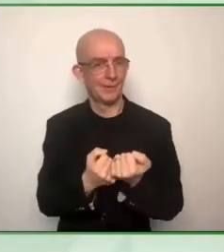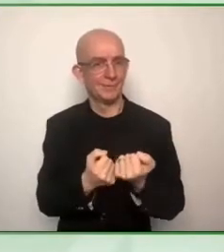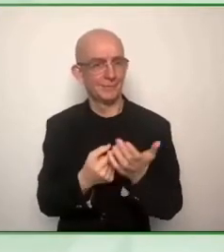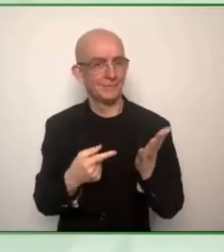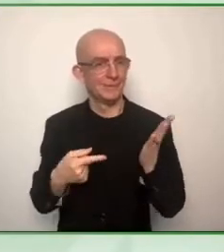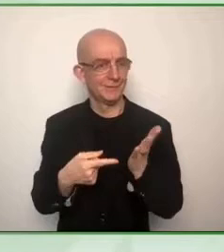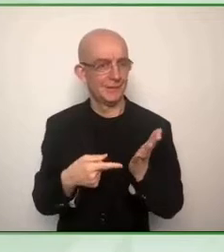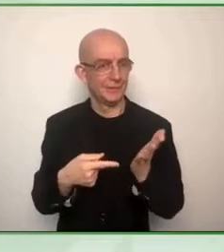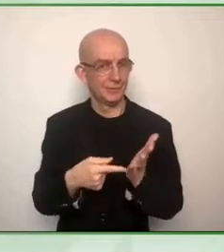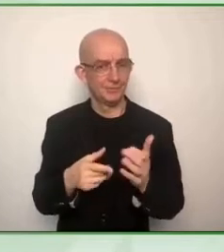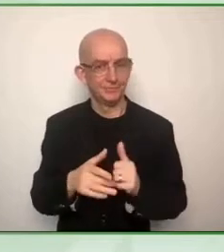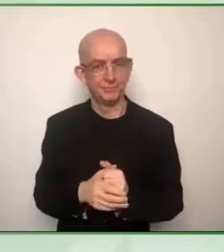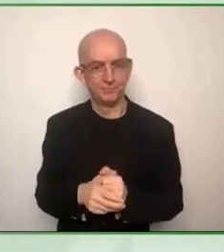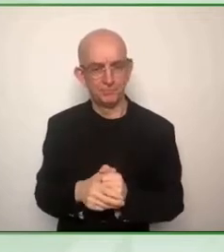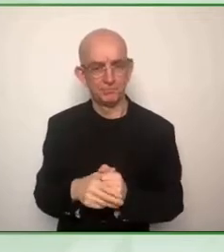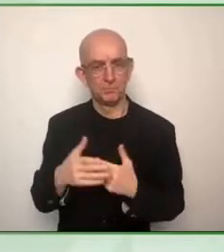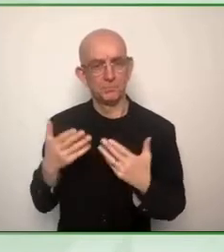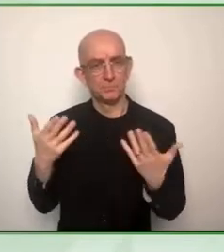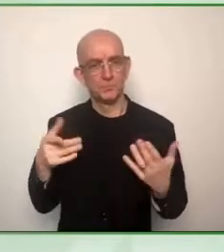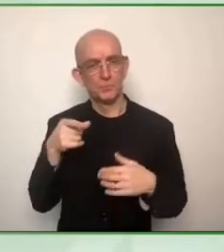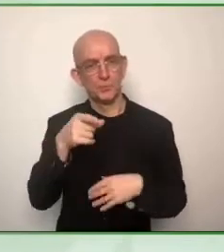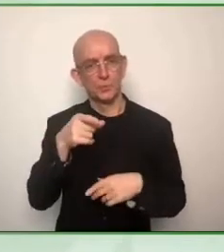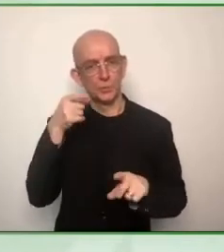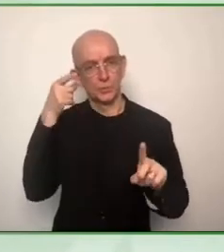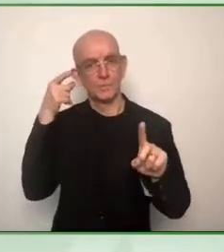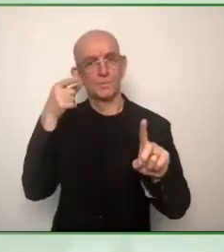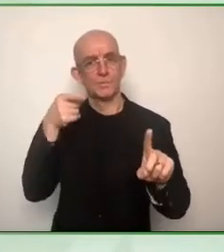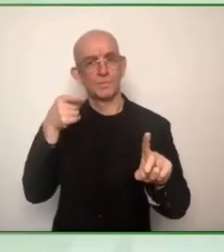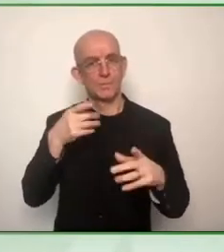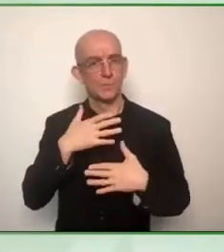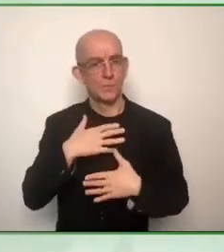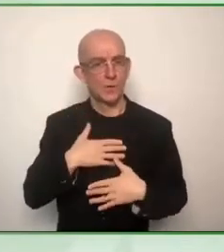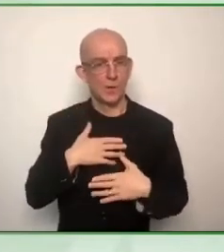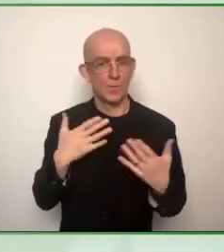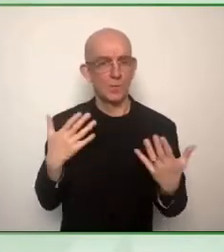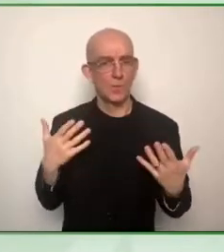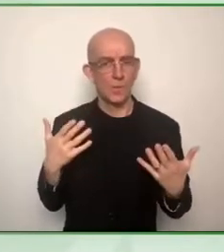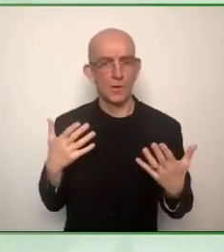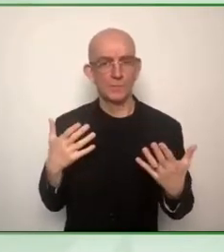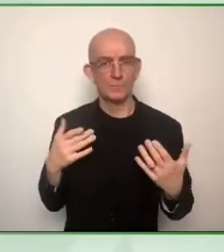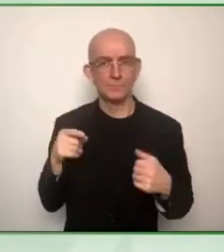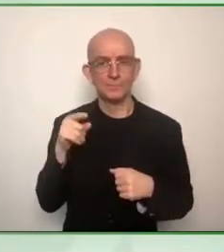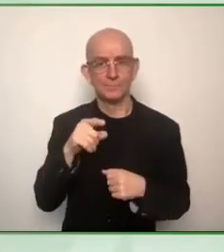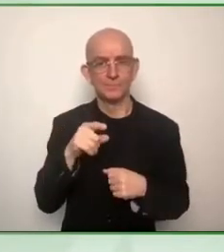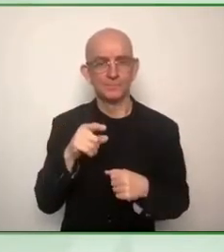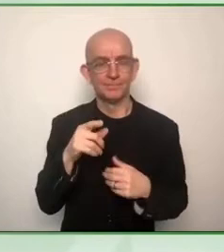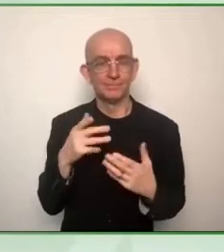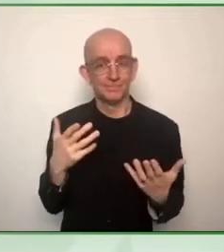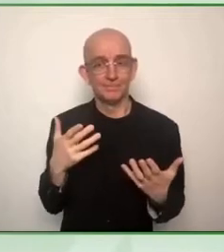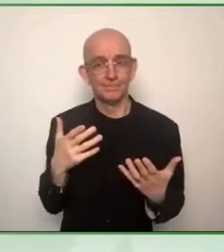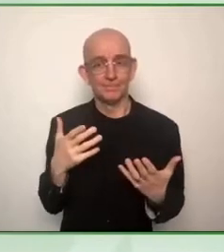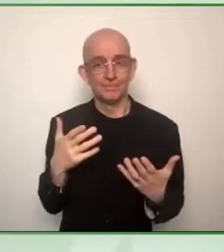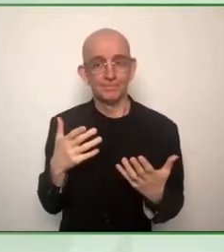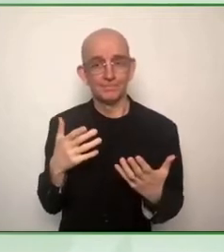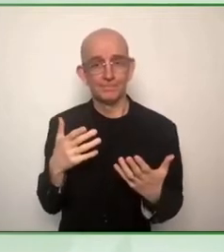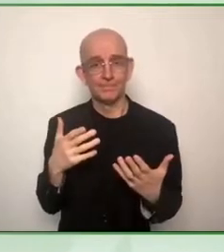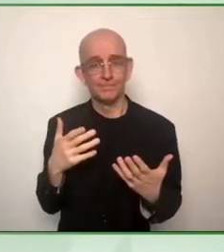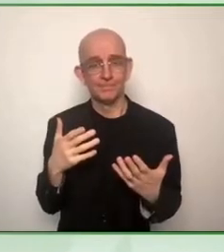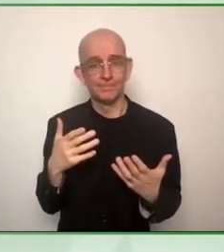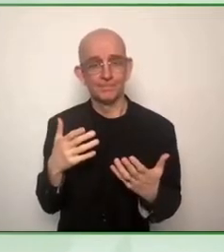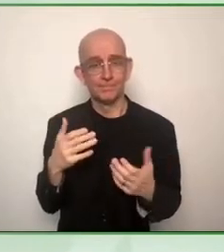both the deaf community themselves and the workforce, as well as organizations. We are trying to bridge that gap between the two of